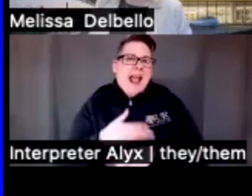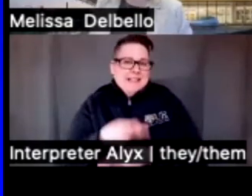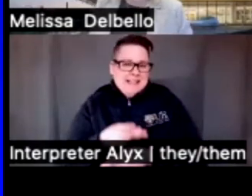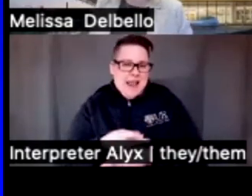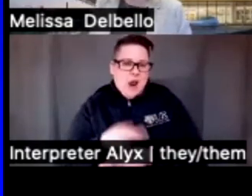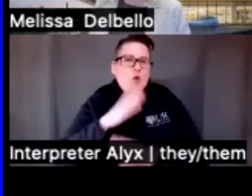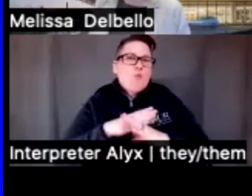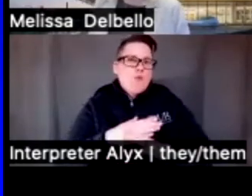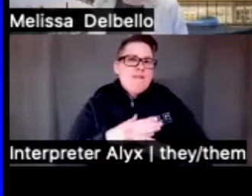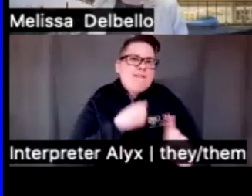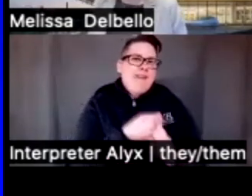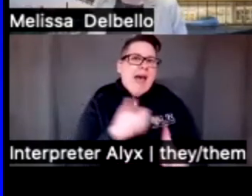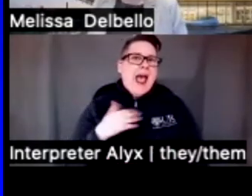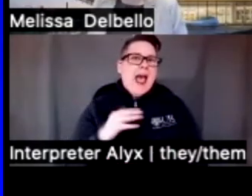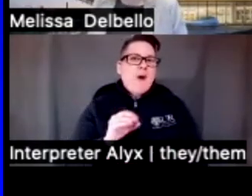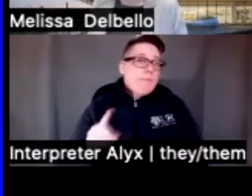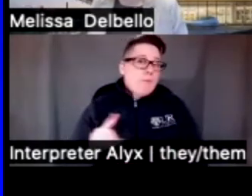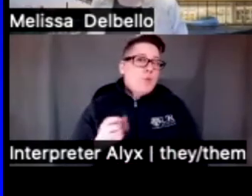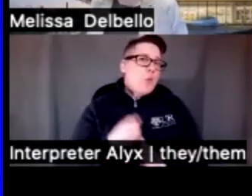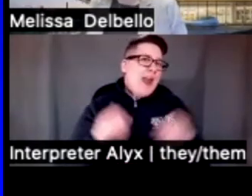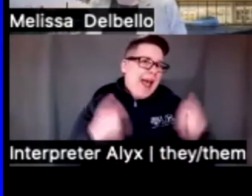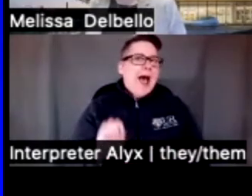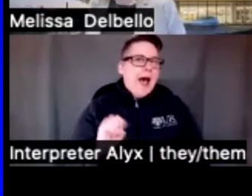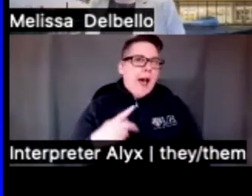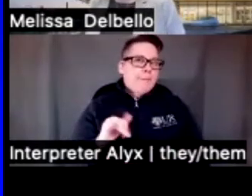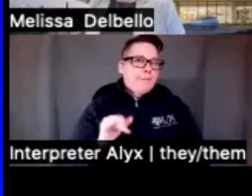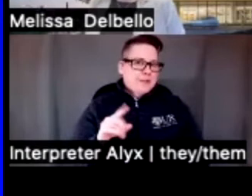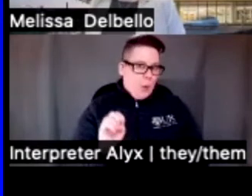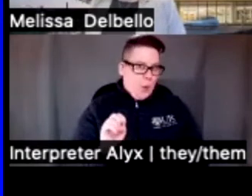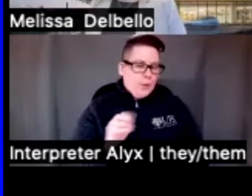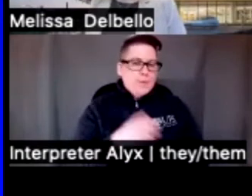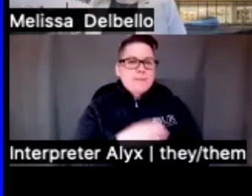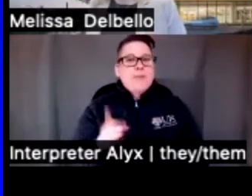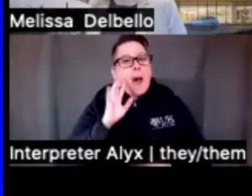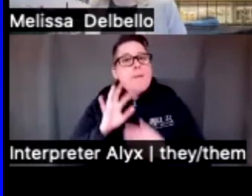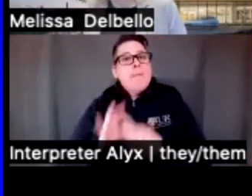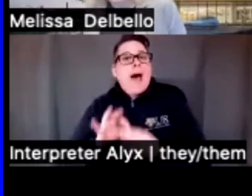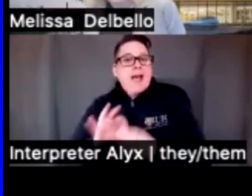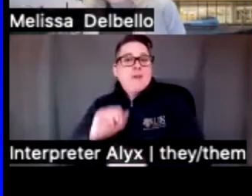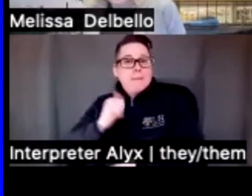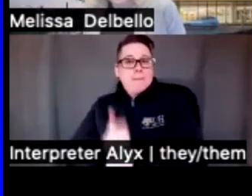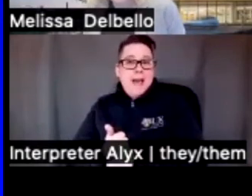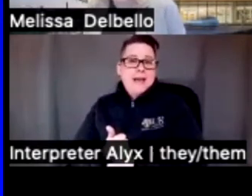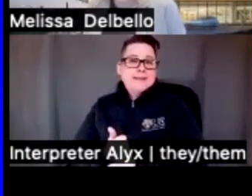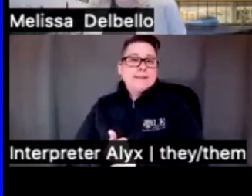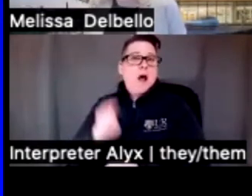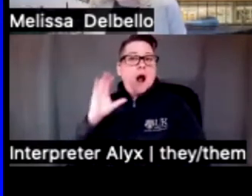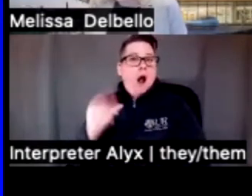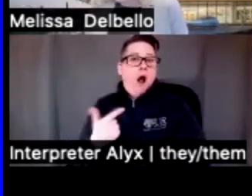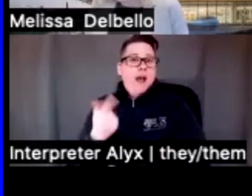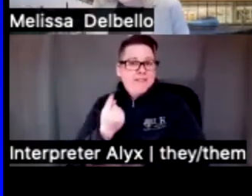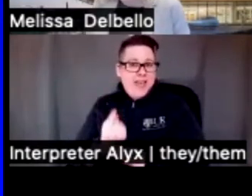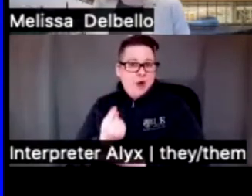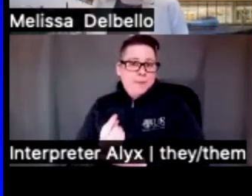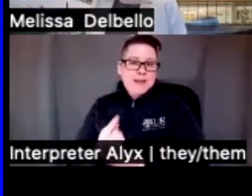mood episode, a full-blown mood episode. And then mindfulness-based cognitive therapy, which we and